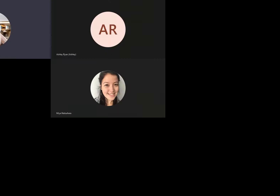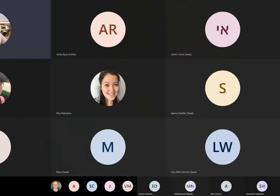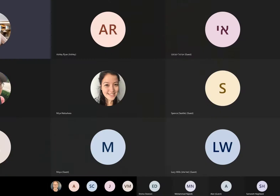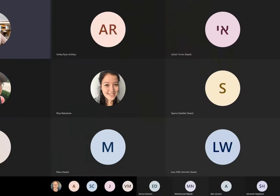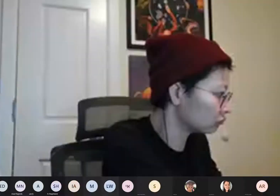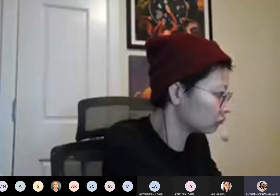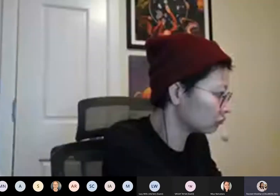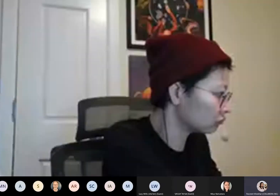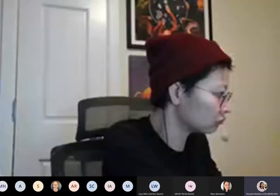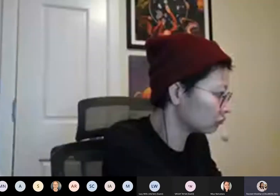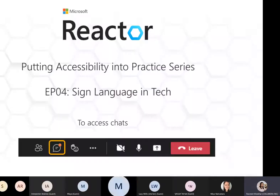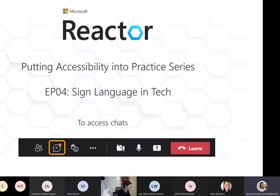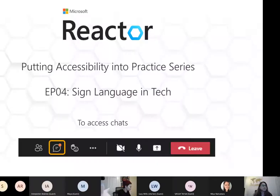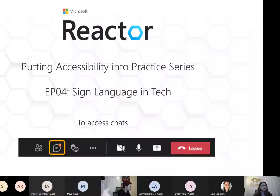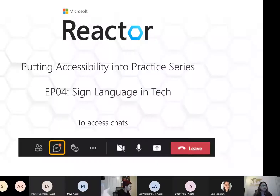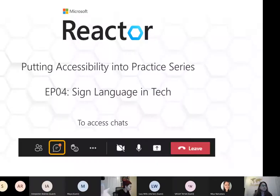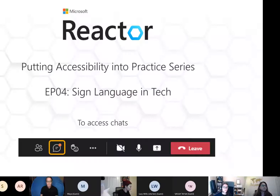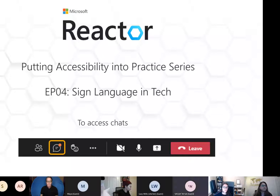Before we begin,